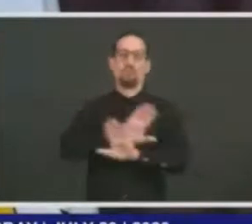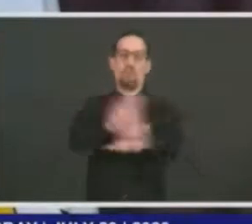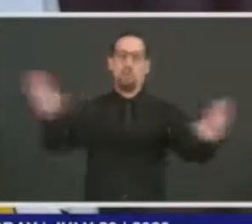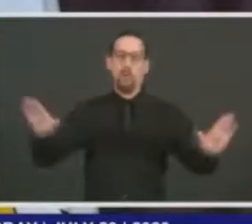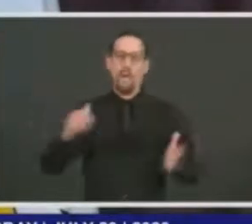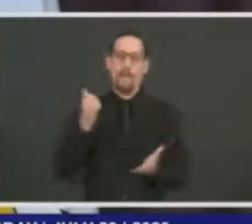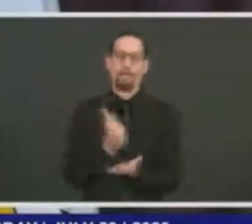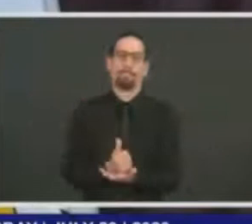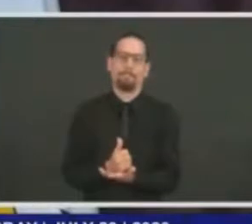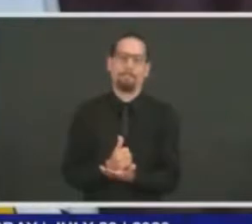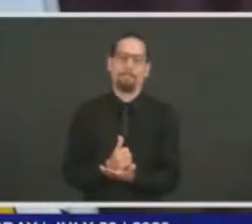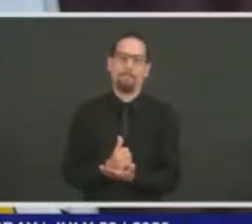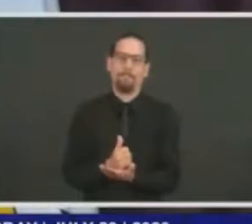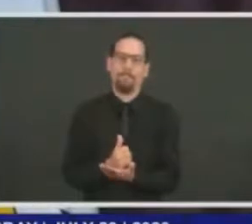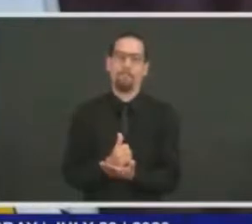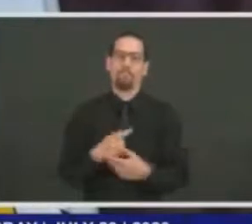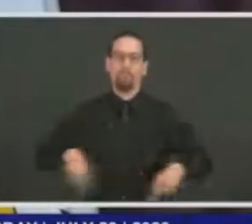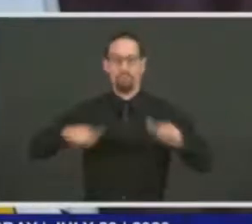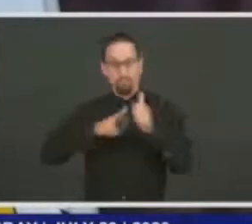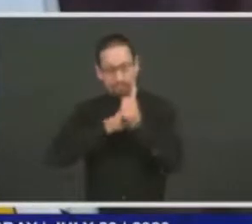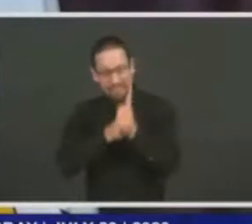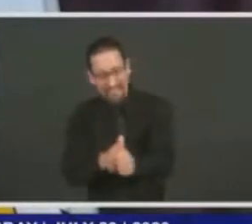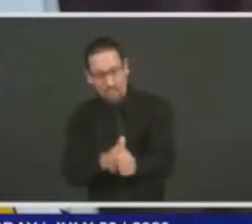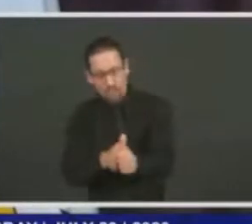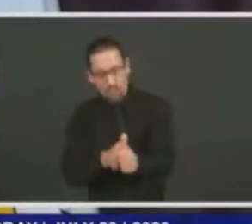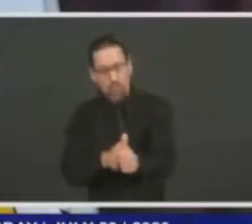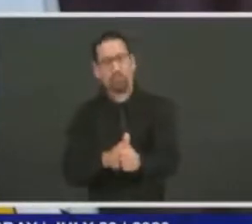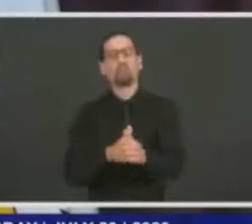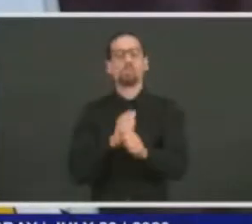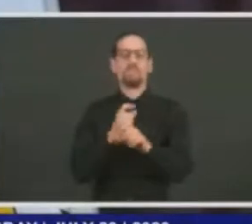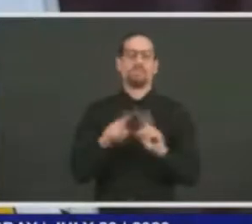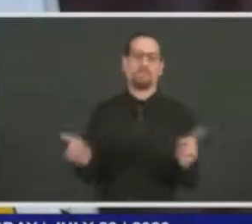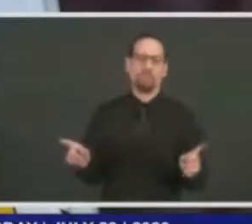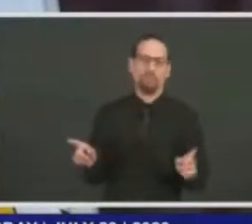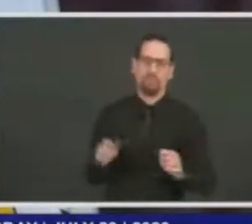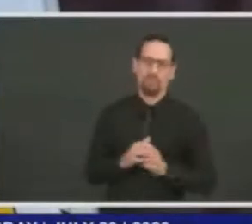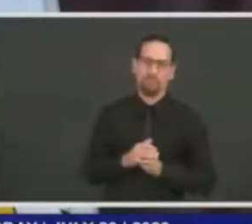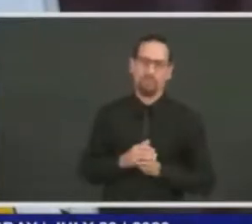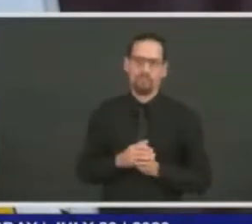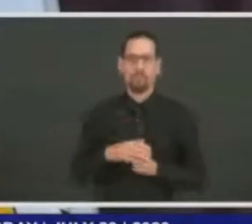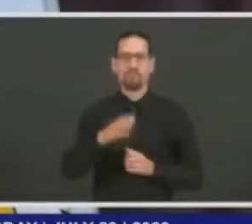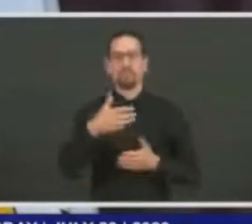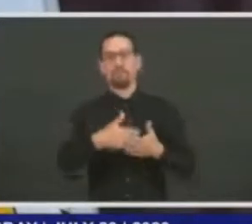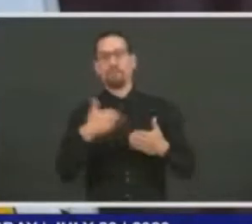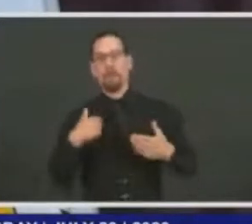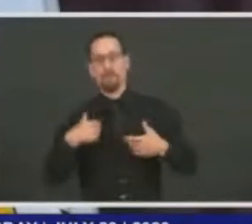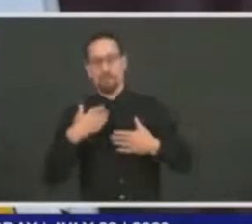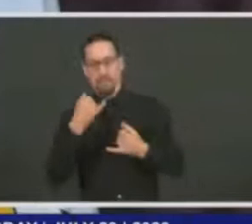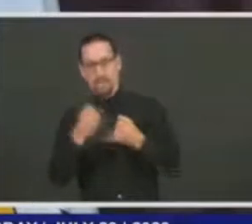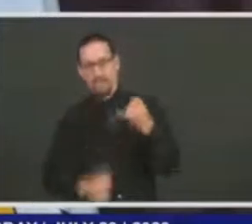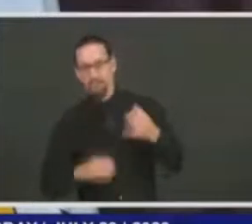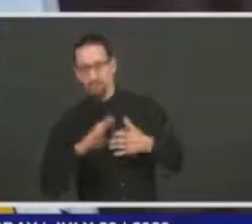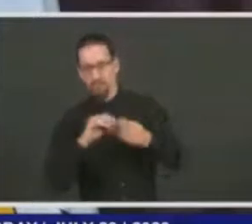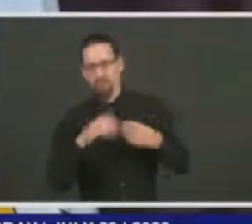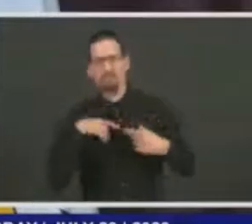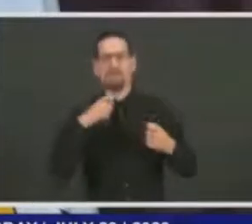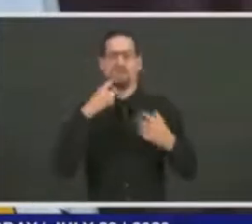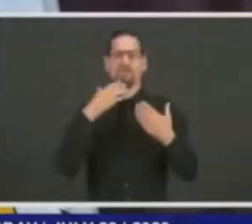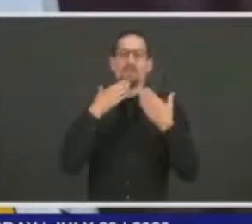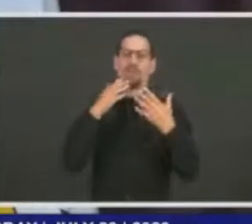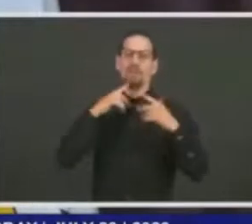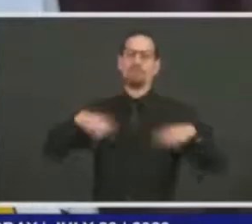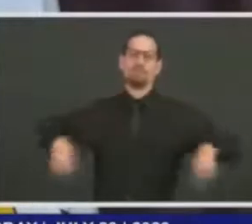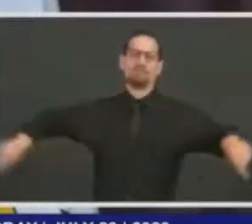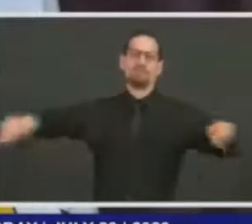thanking the members of our expert team of advisors. Each of them have served as mentors